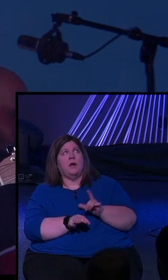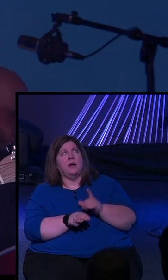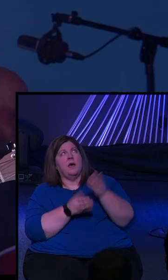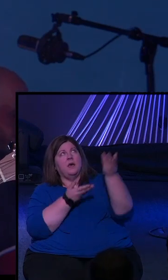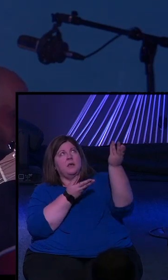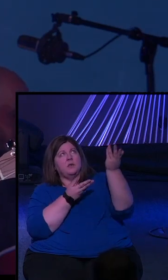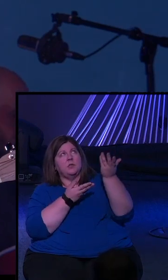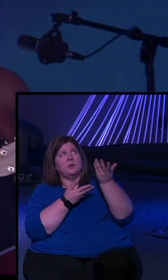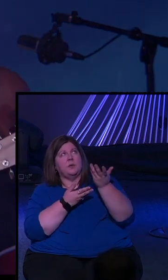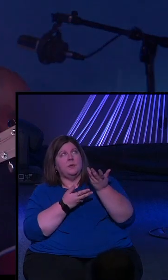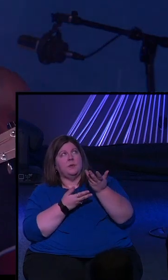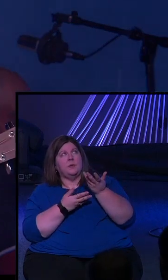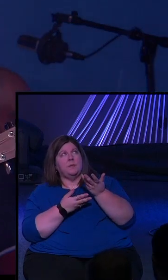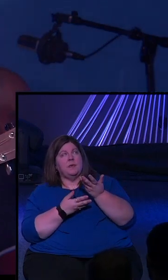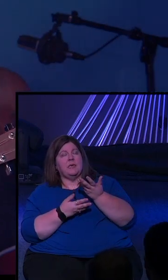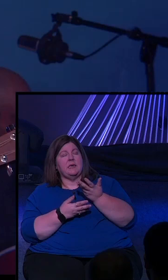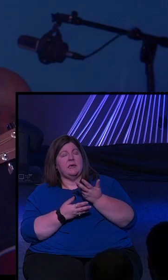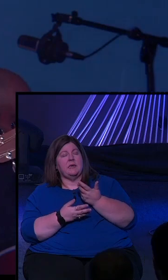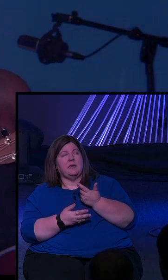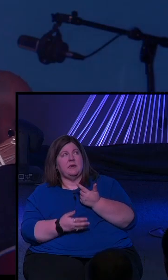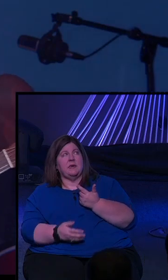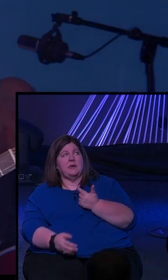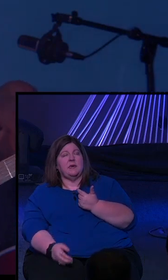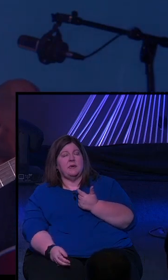Lord, unto me.